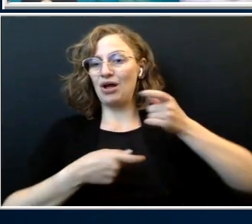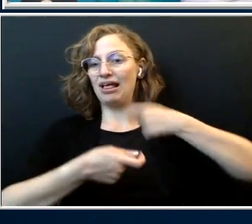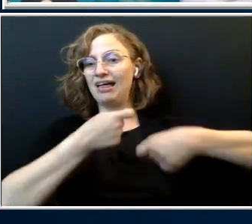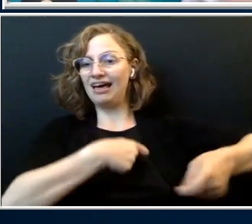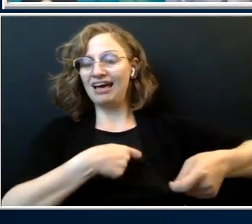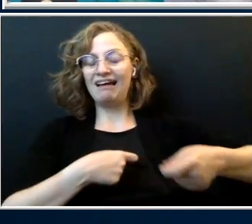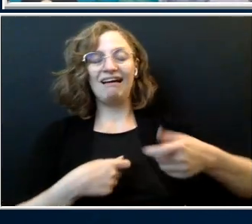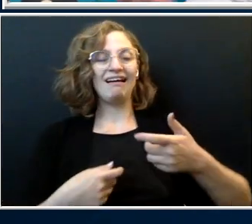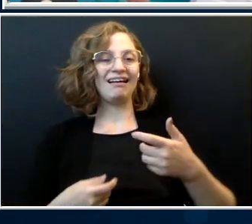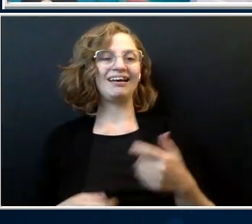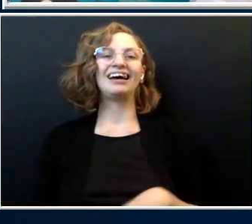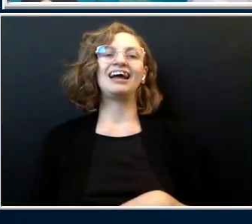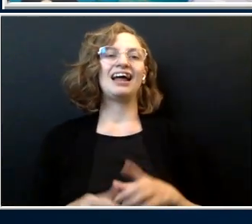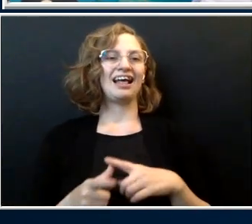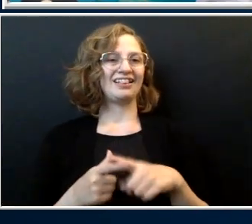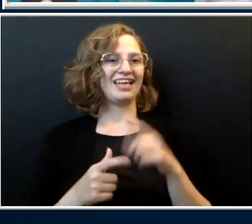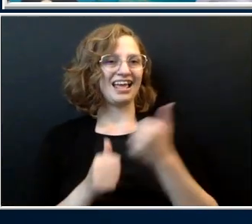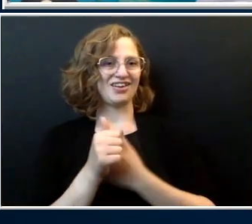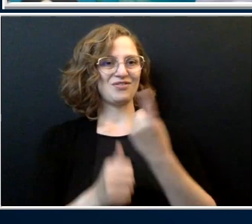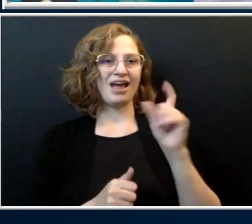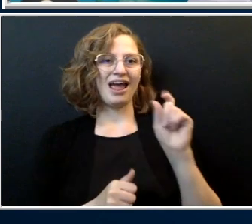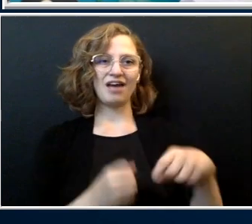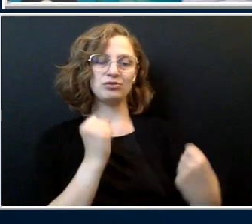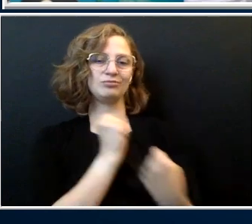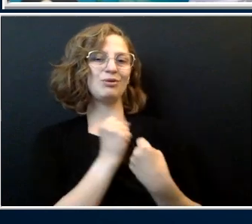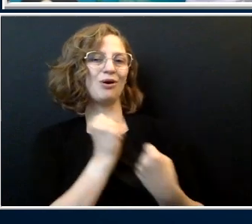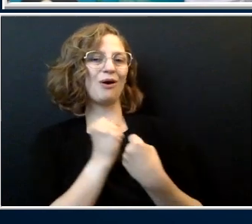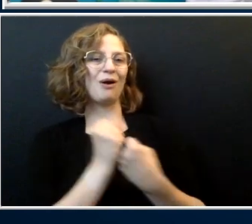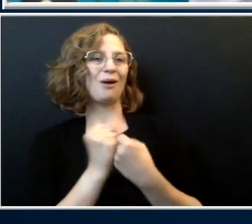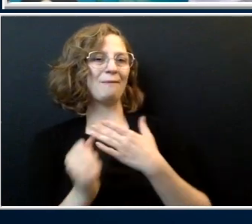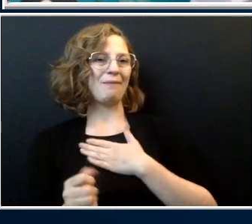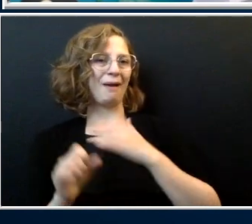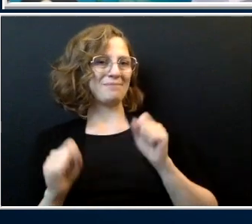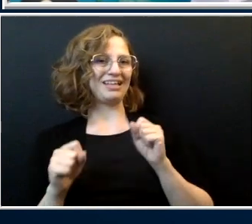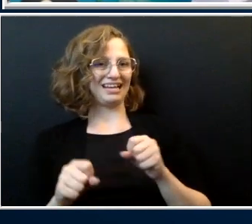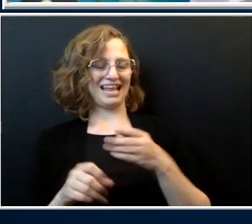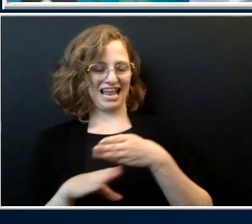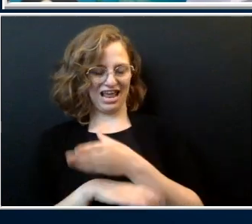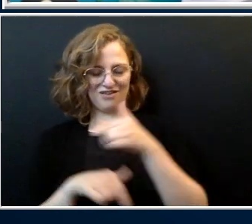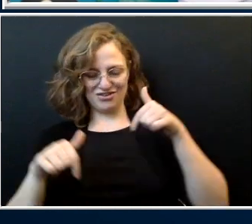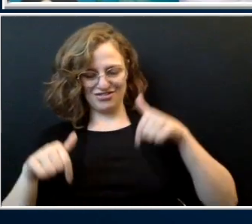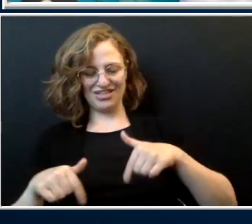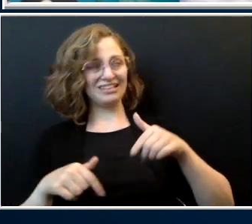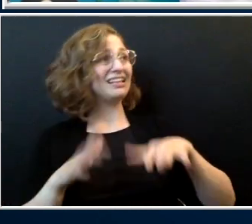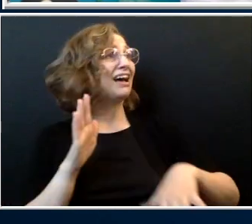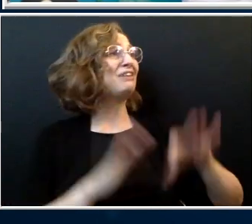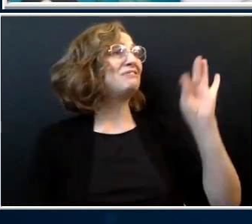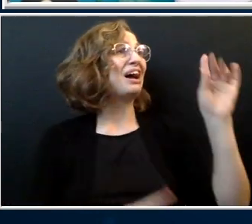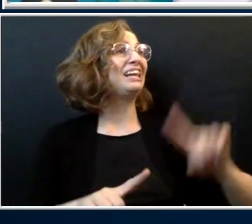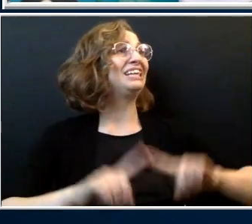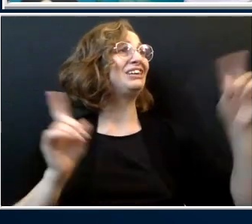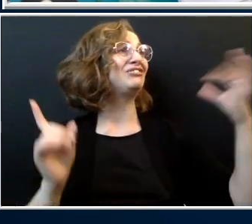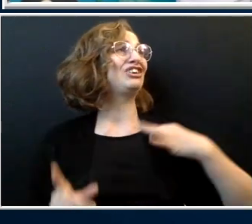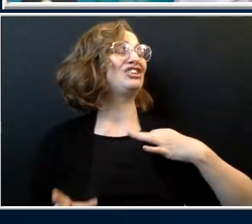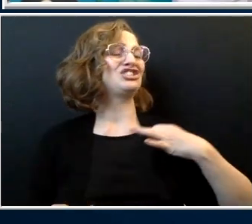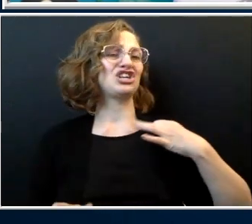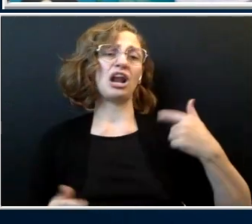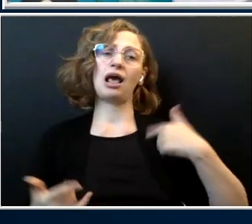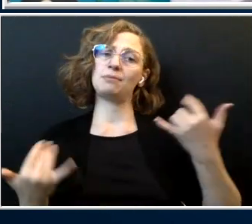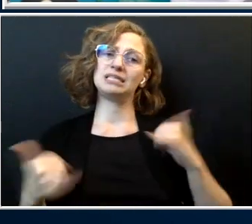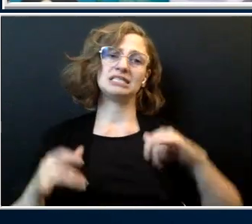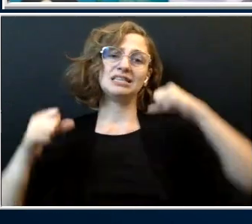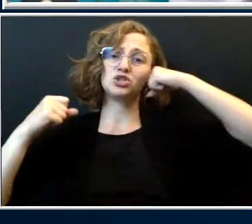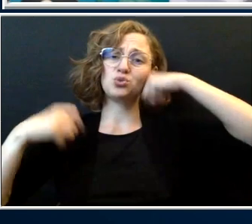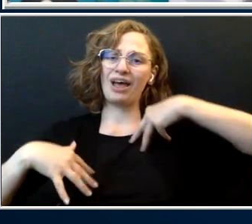And then everybody's got to be supportive of my ability to, after this program, go find a different shirt because I'm still sweating while I sit here.